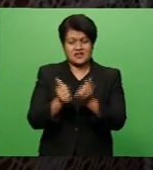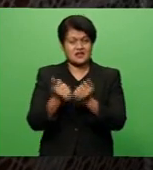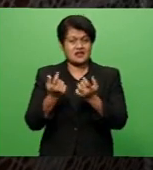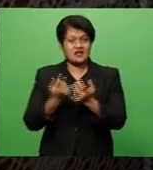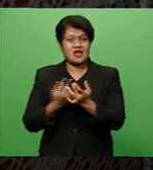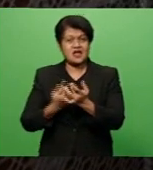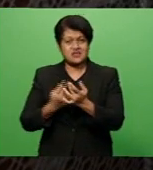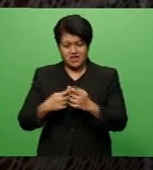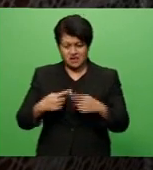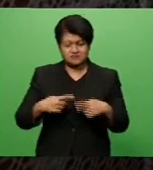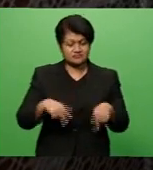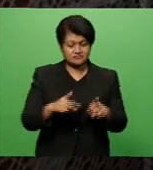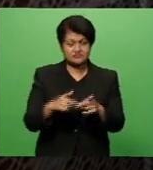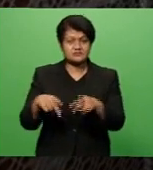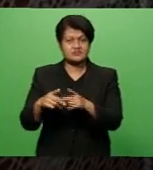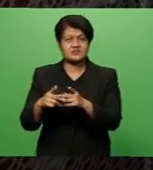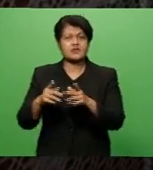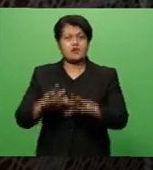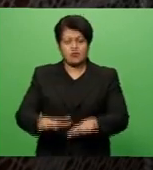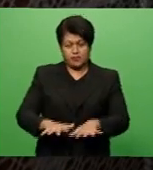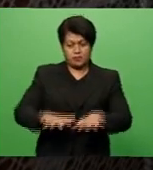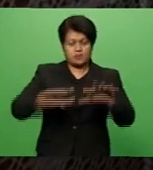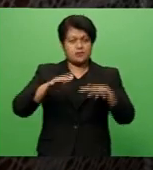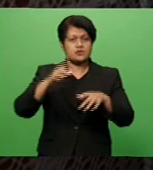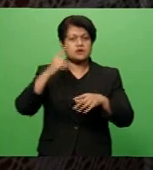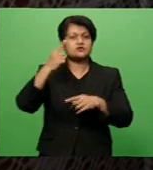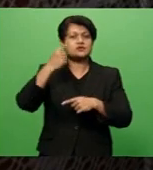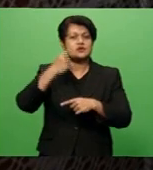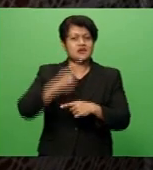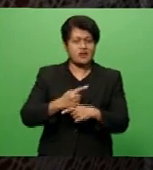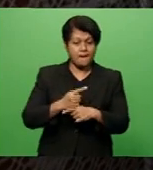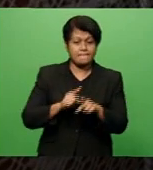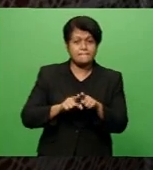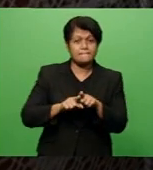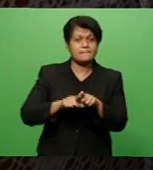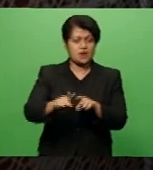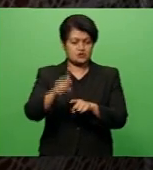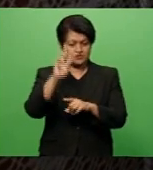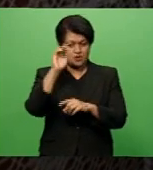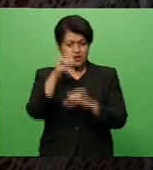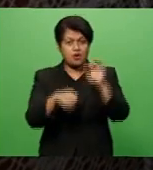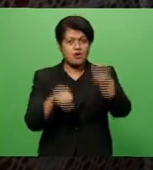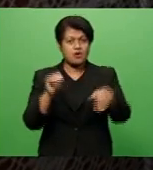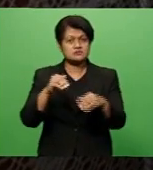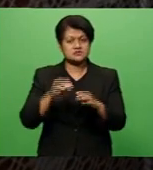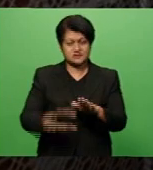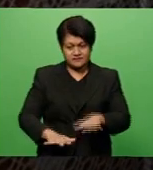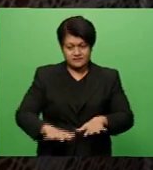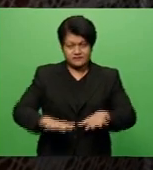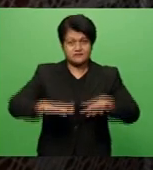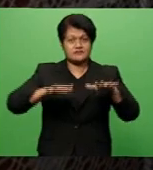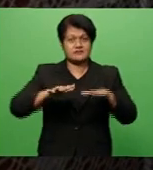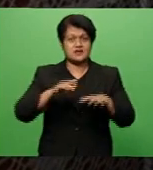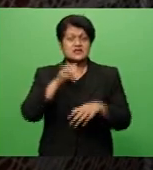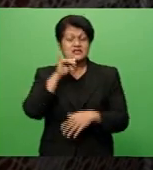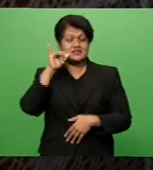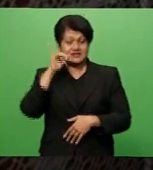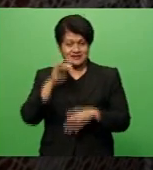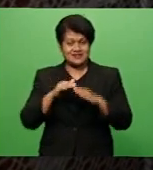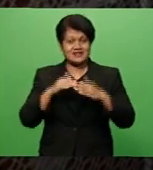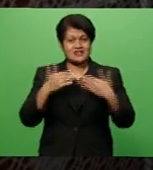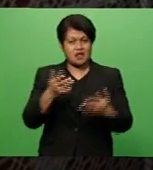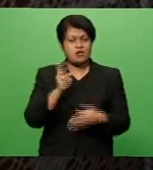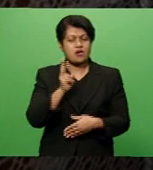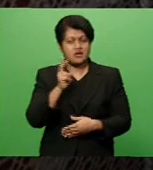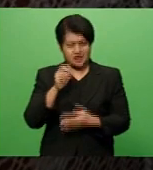where they are still underwater tonight. And most whose homes were flooded yesterday, they are spending the night again at evacuation centers